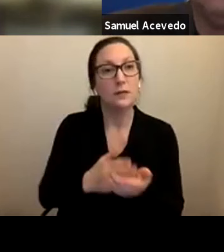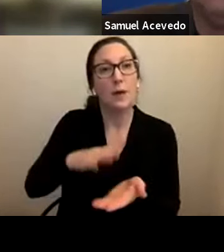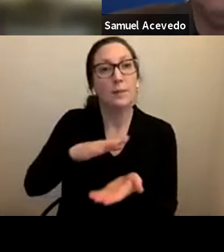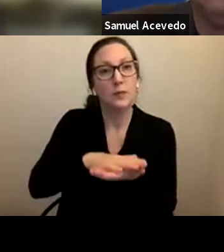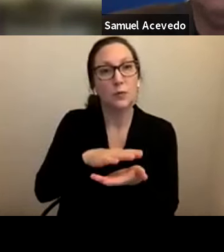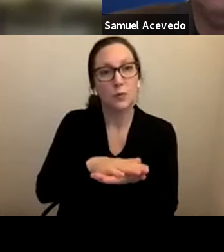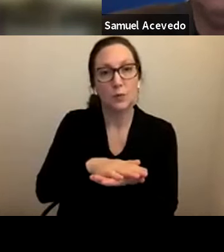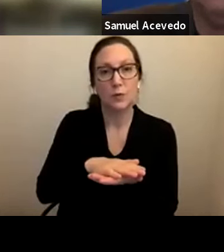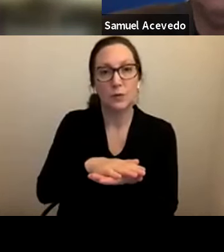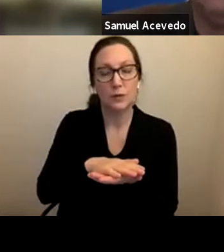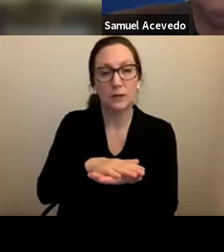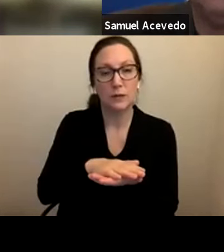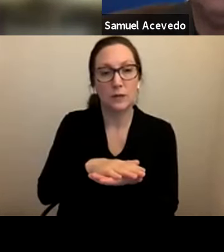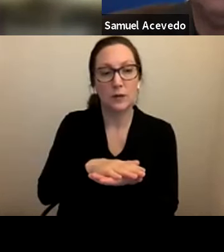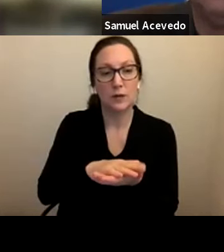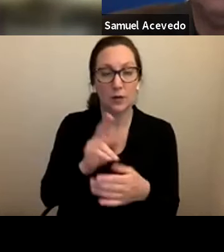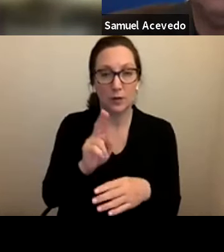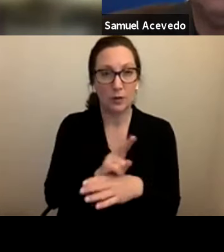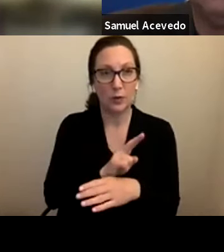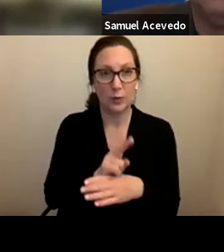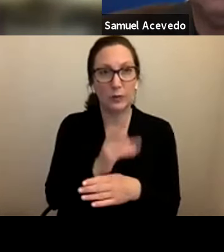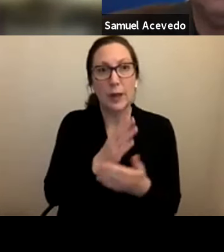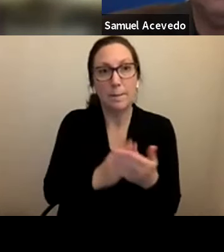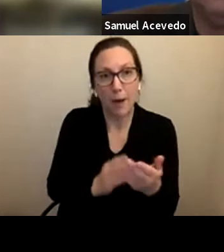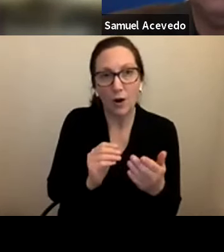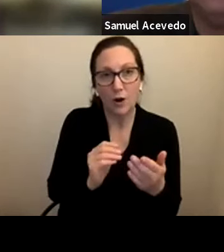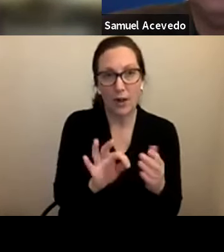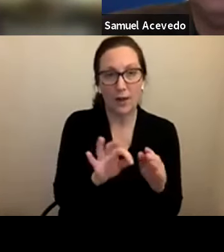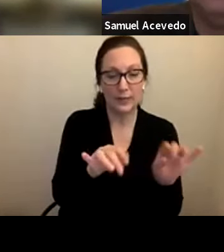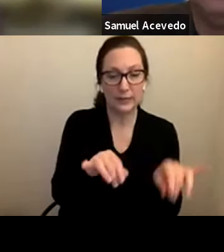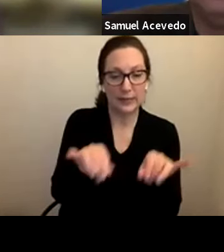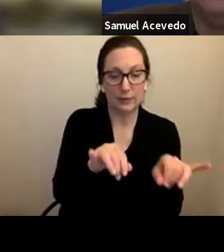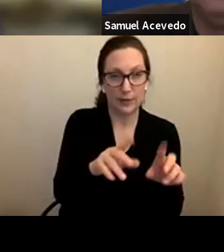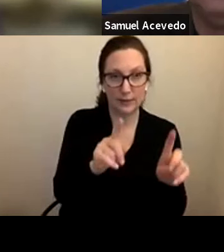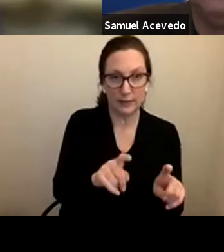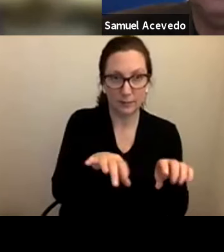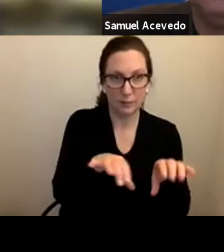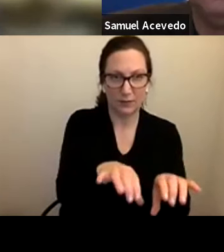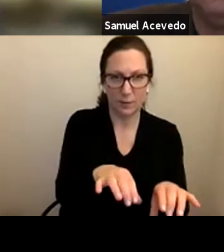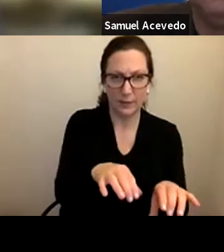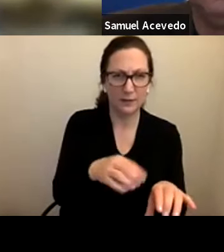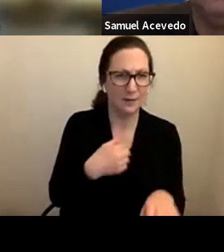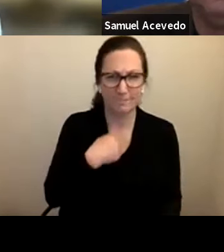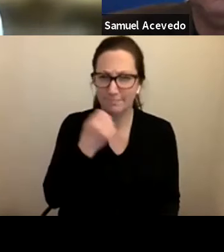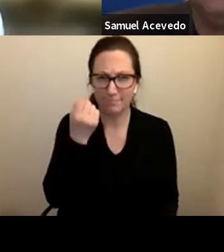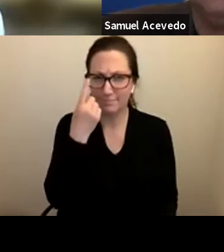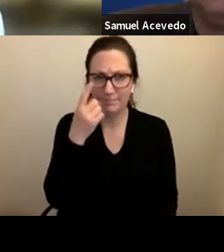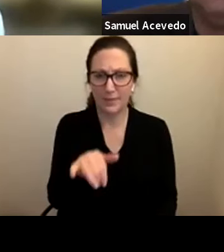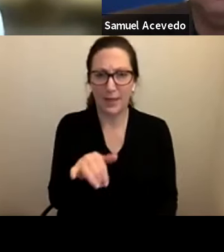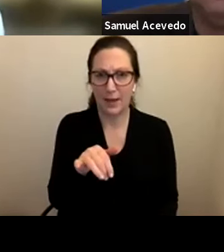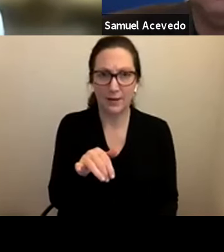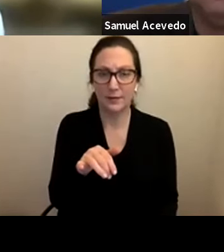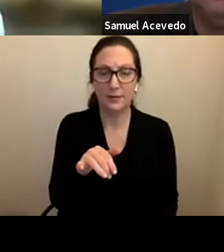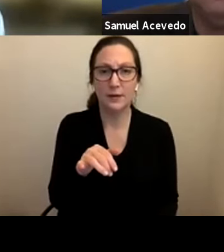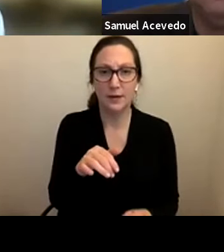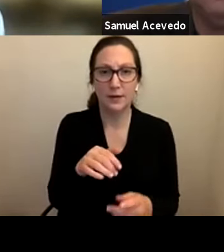portion of a student's standardized test performance. And I didn't quite get that point from earlier